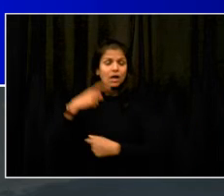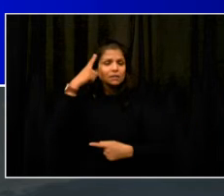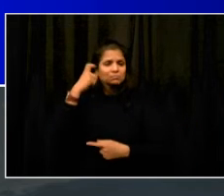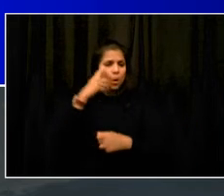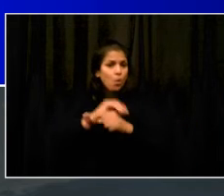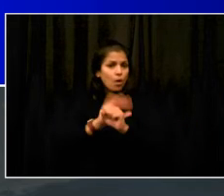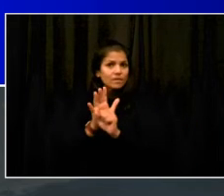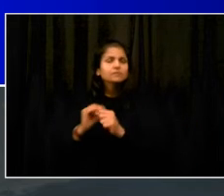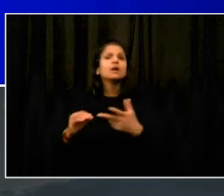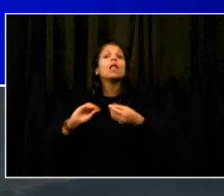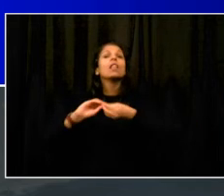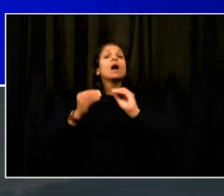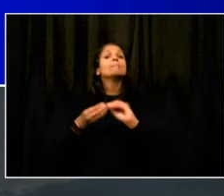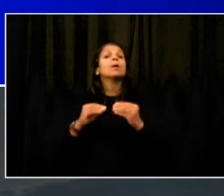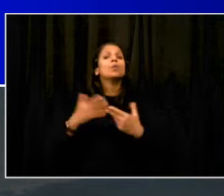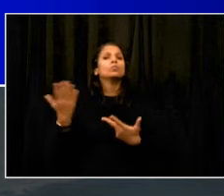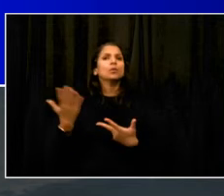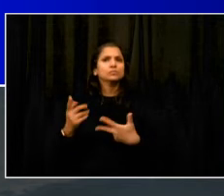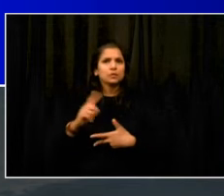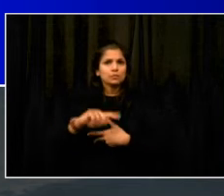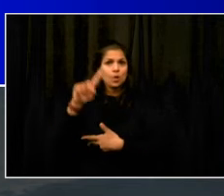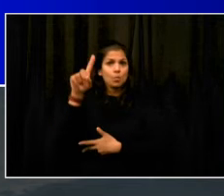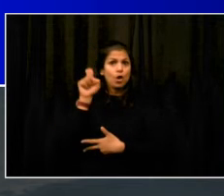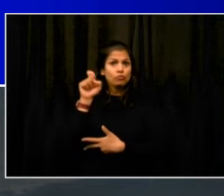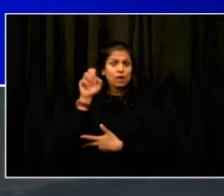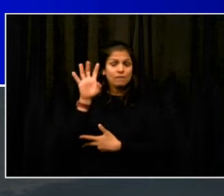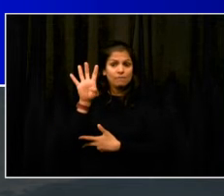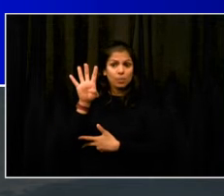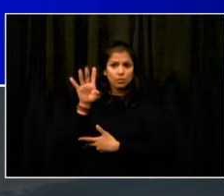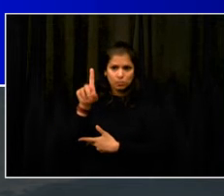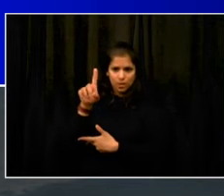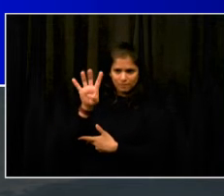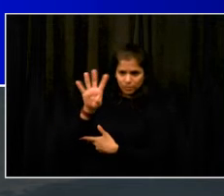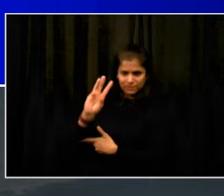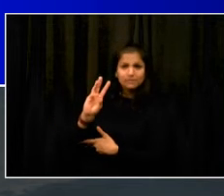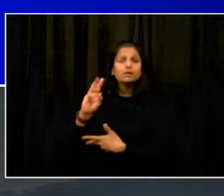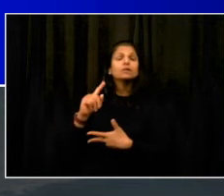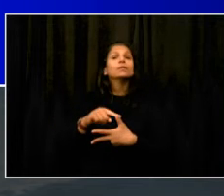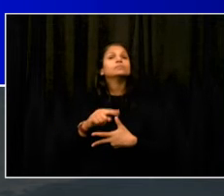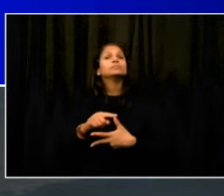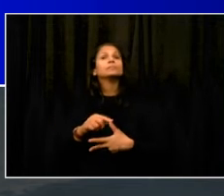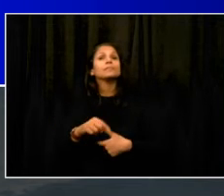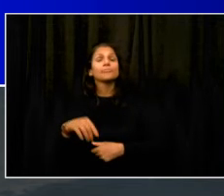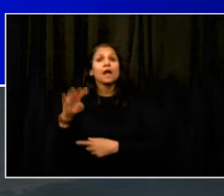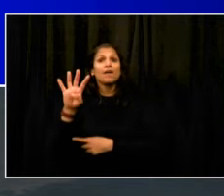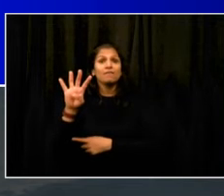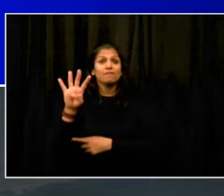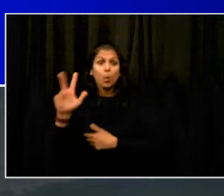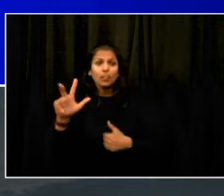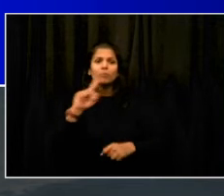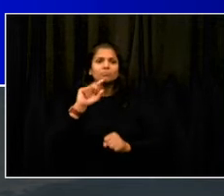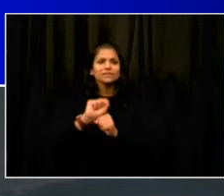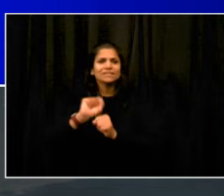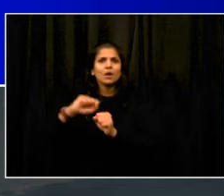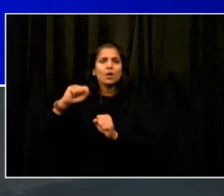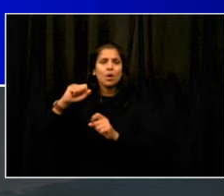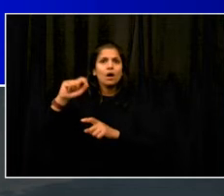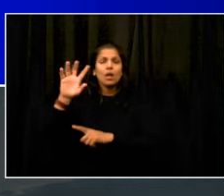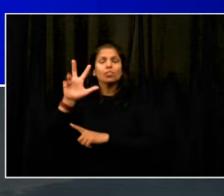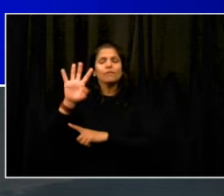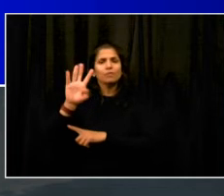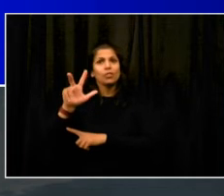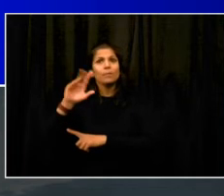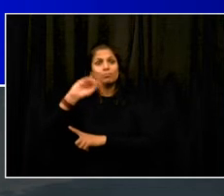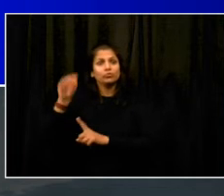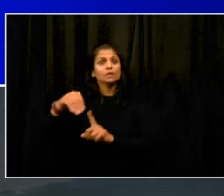report, 146 with a 48.34% positivity level. Now, this is an example of